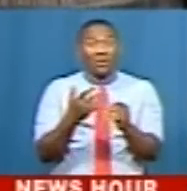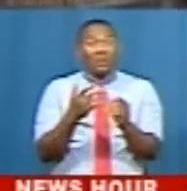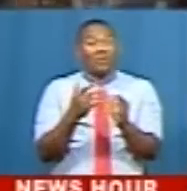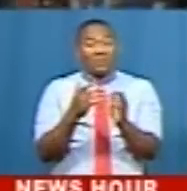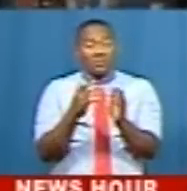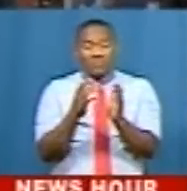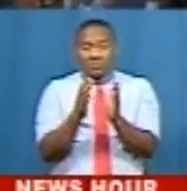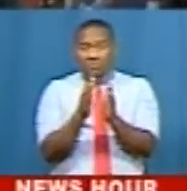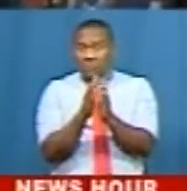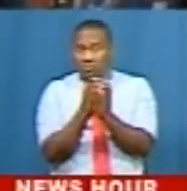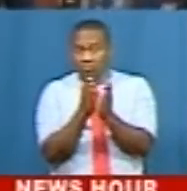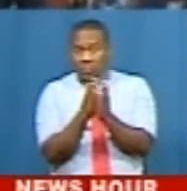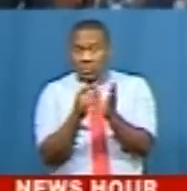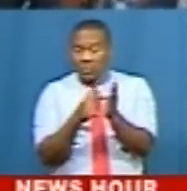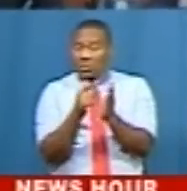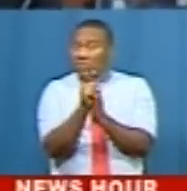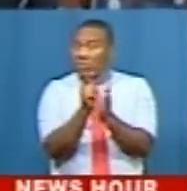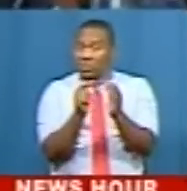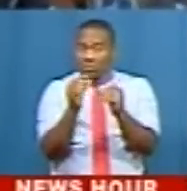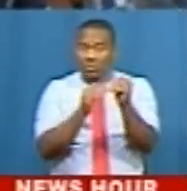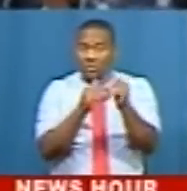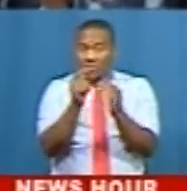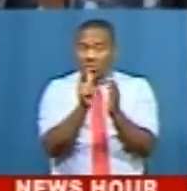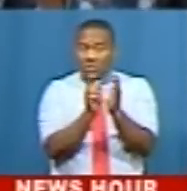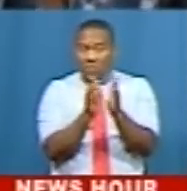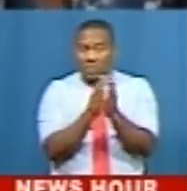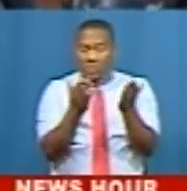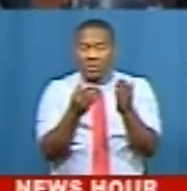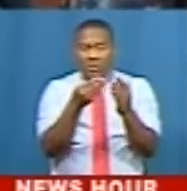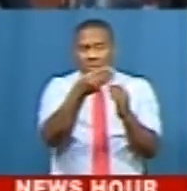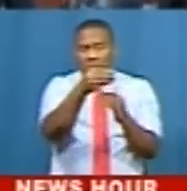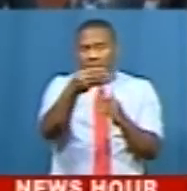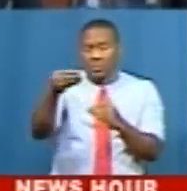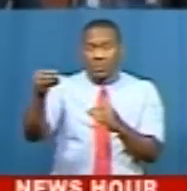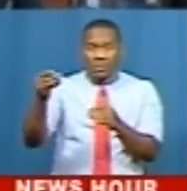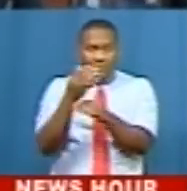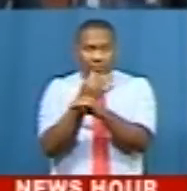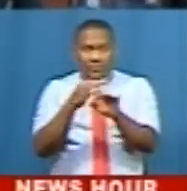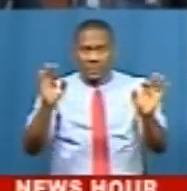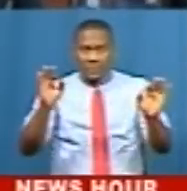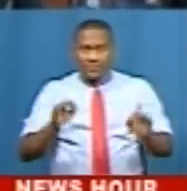to district assemblies across the country free of charge.